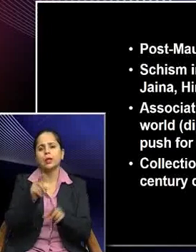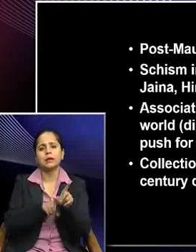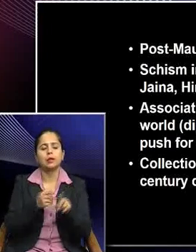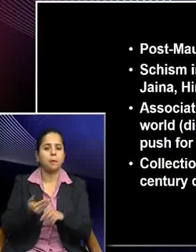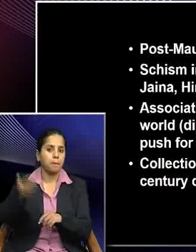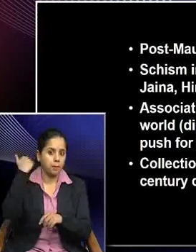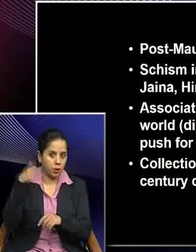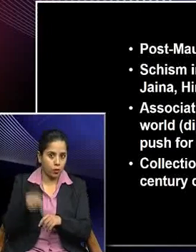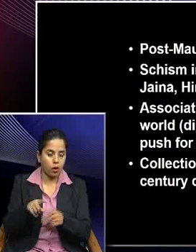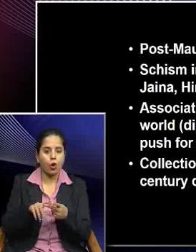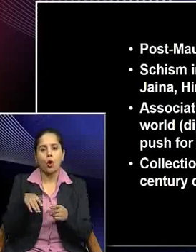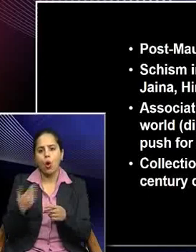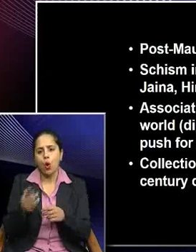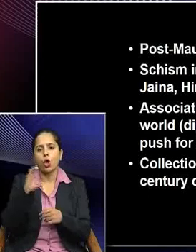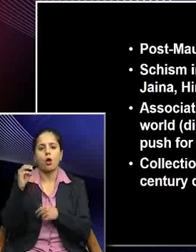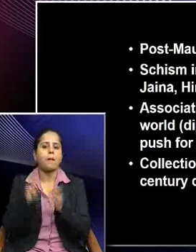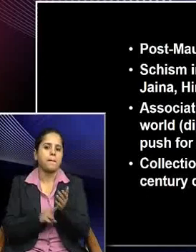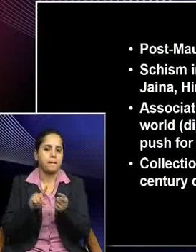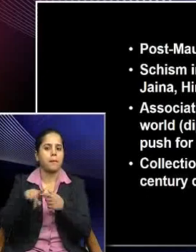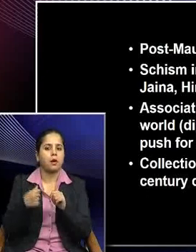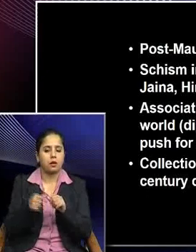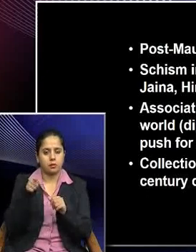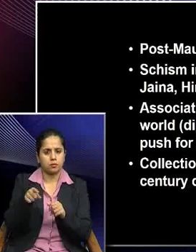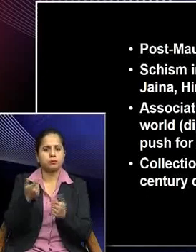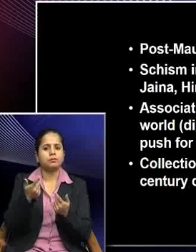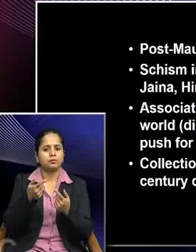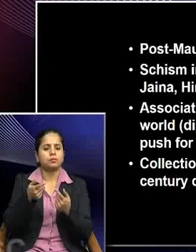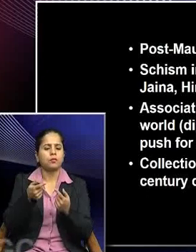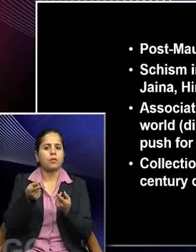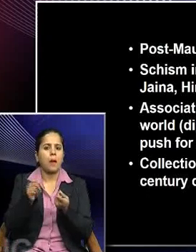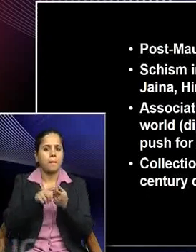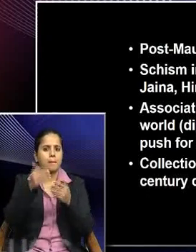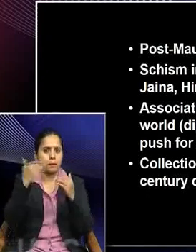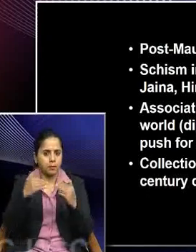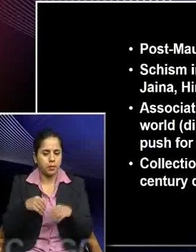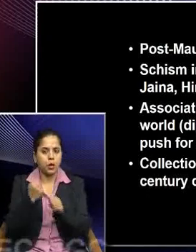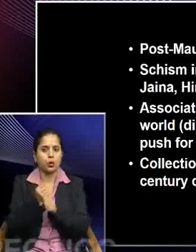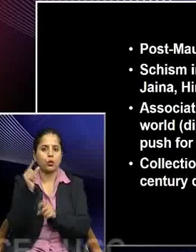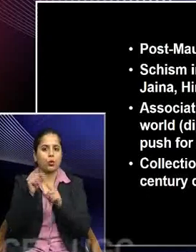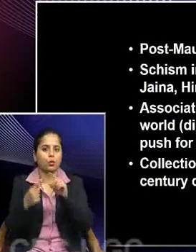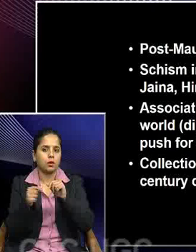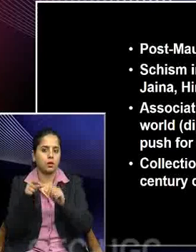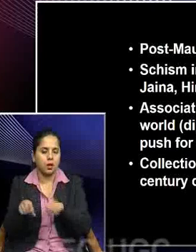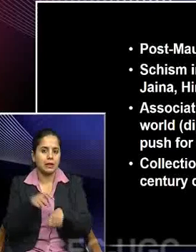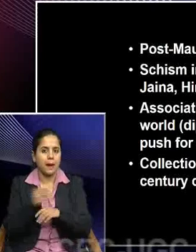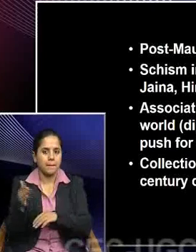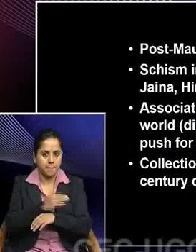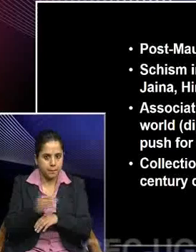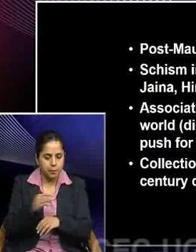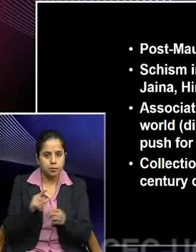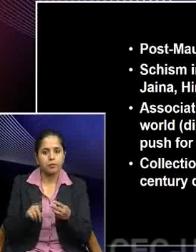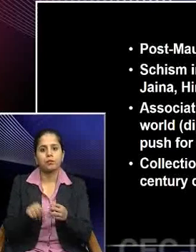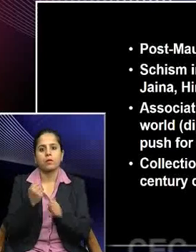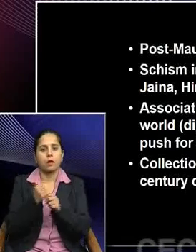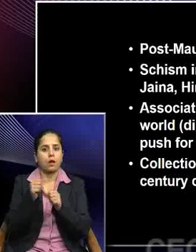say before the Common Era, down to even Gupta period in the case of